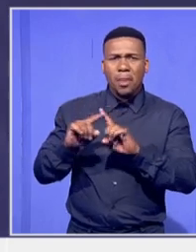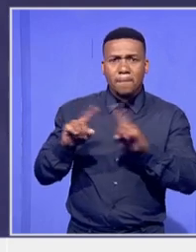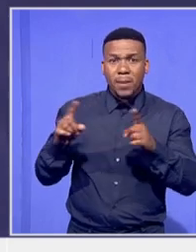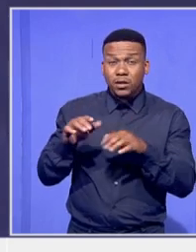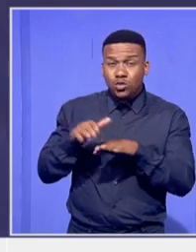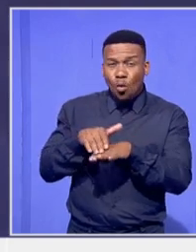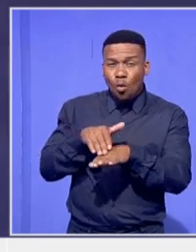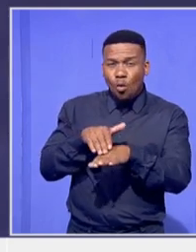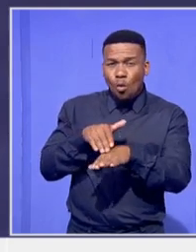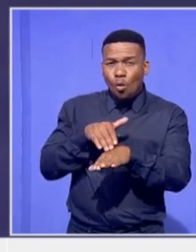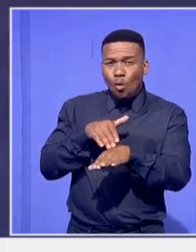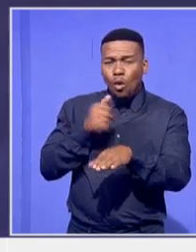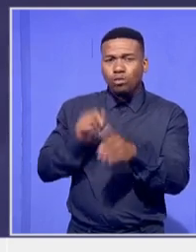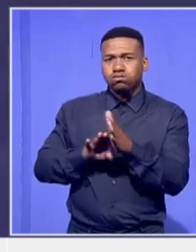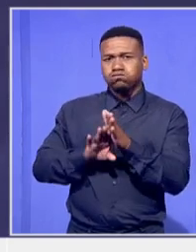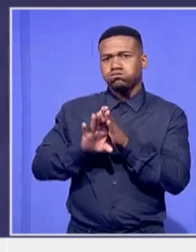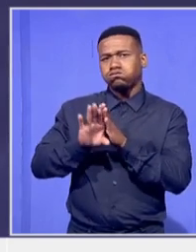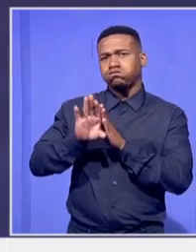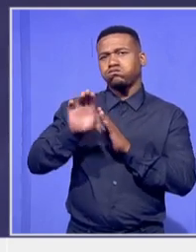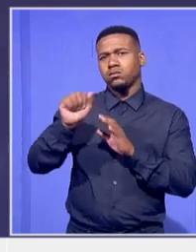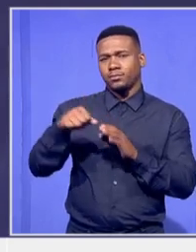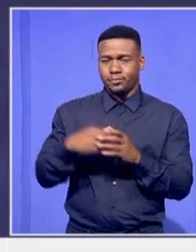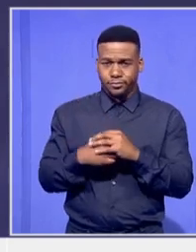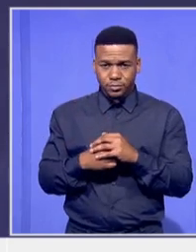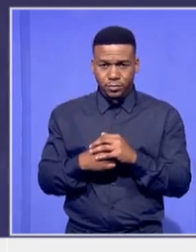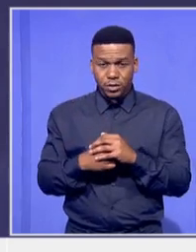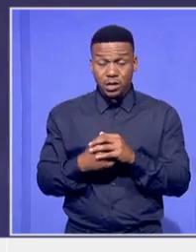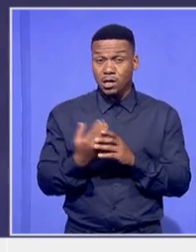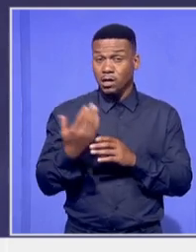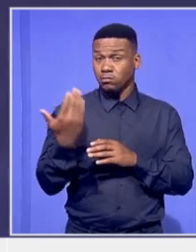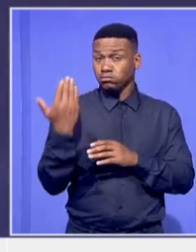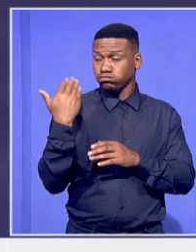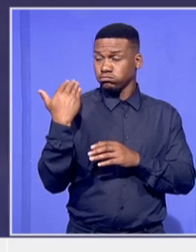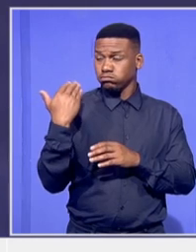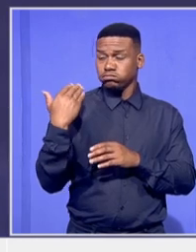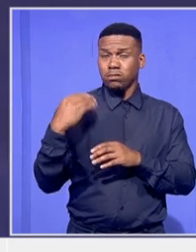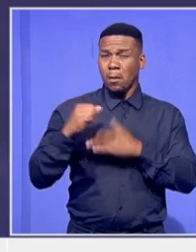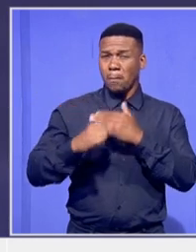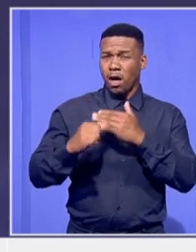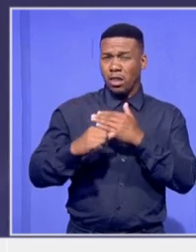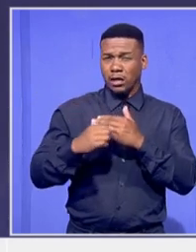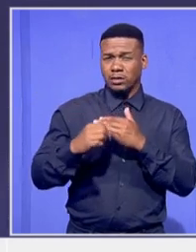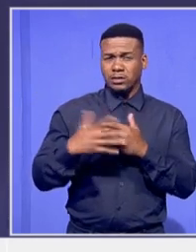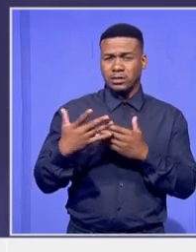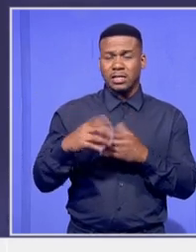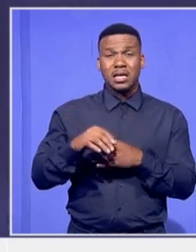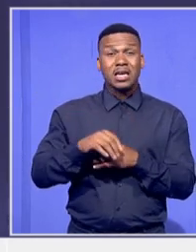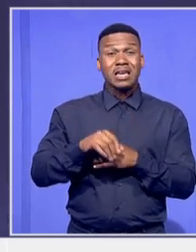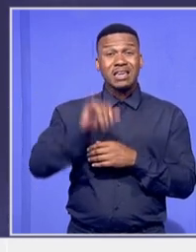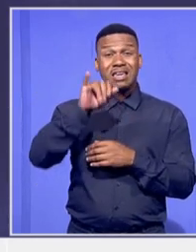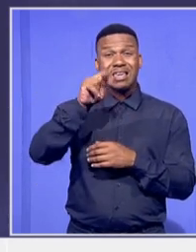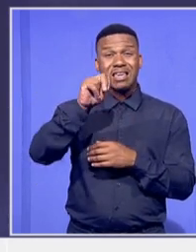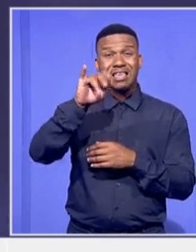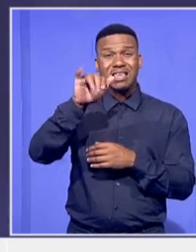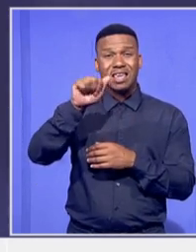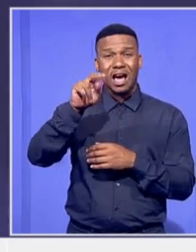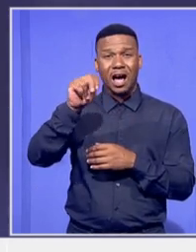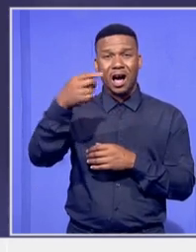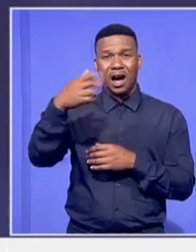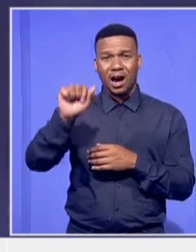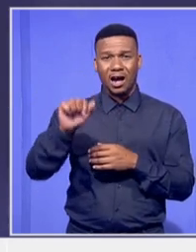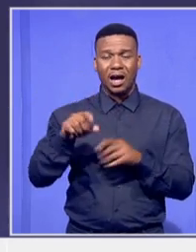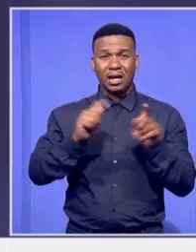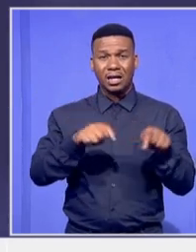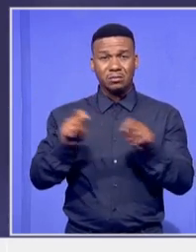of communities. A few months ago, a by-election took place in a ward in Nyanga in Cape Town. This has been an